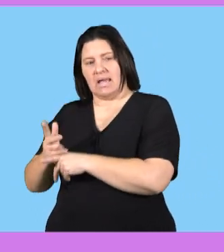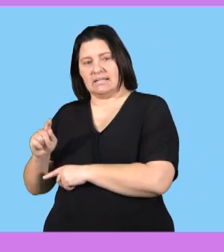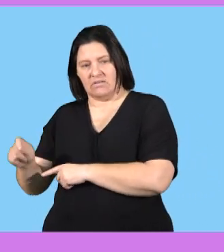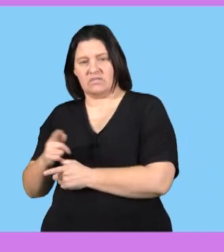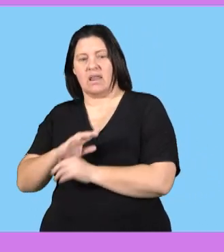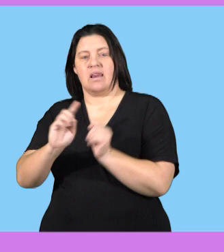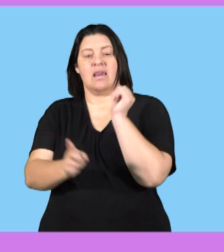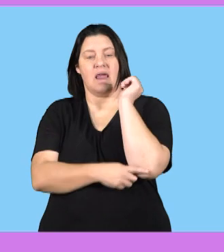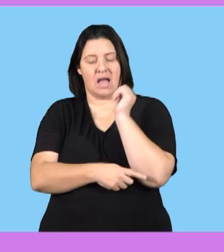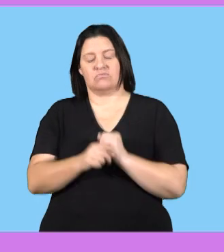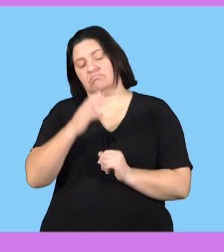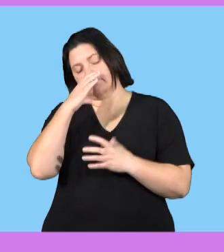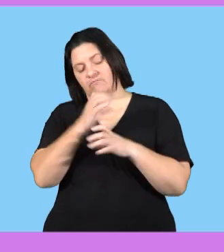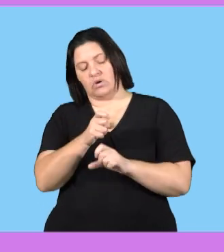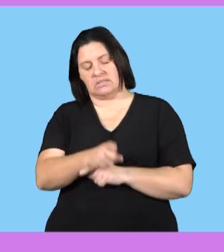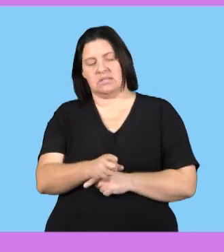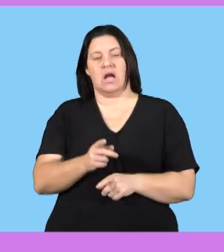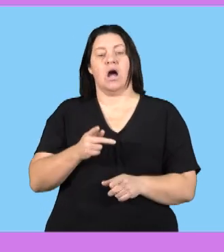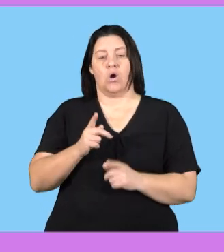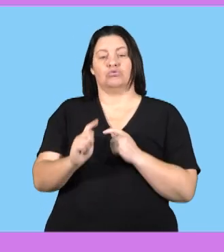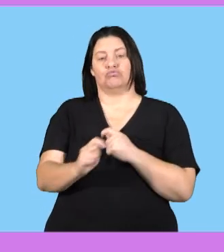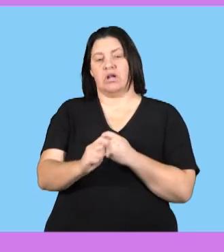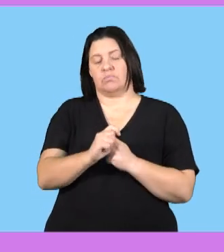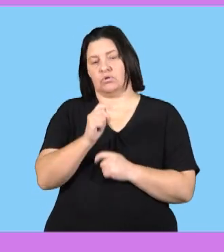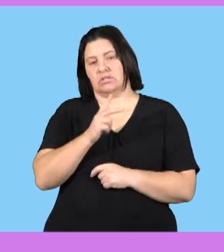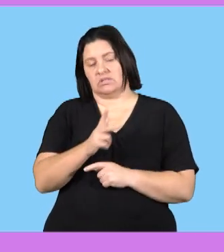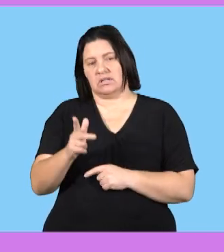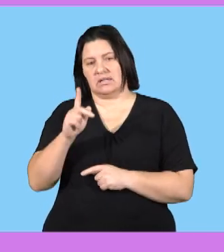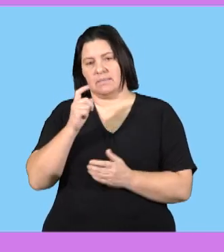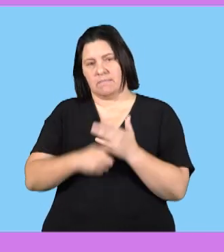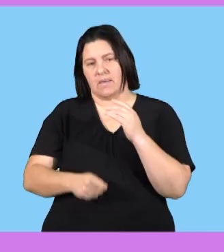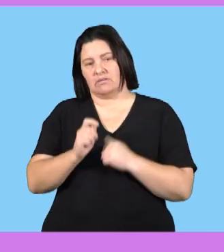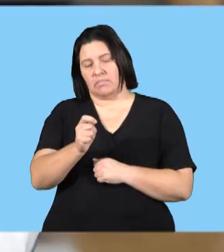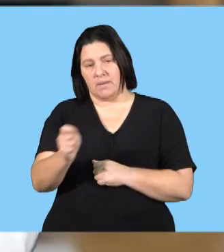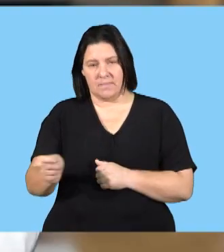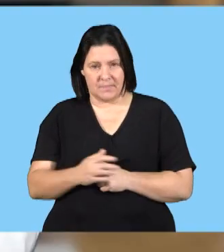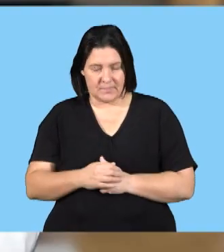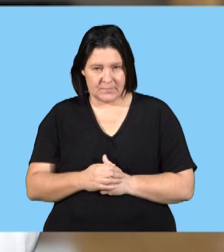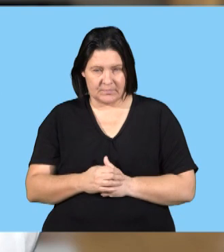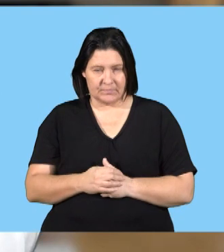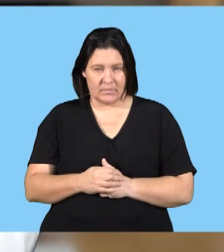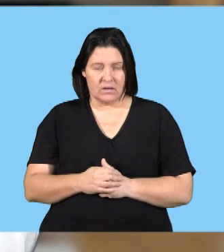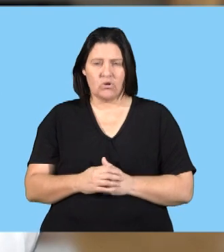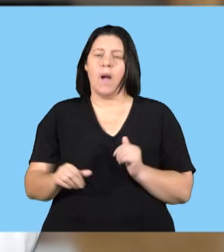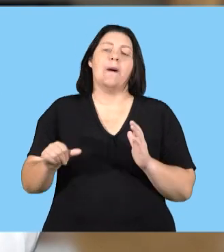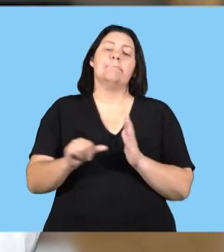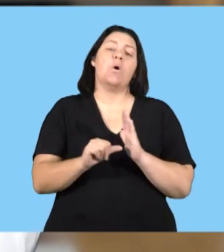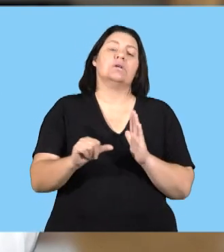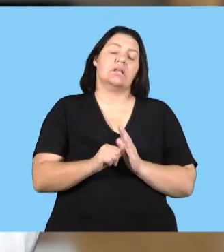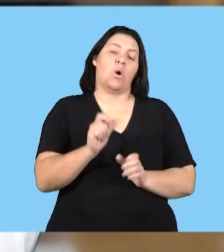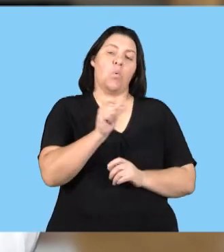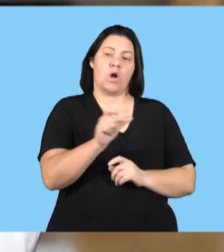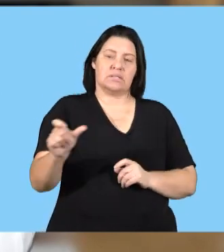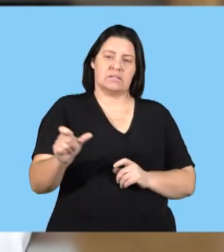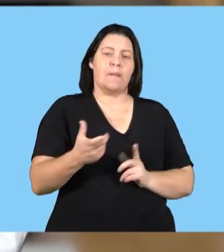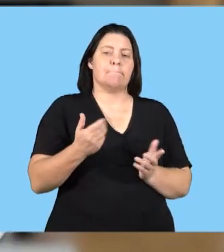on to parking tariffs. And lastly, we'll pay attention to your transport tariffs. So there are other important words that you